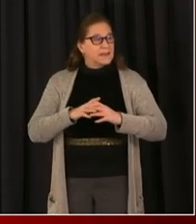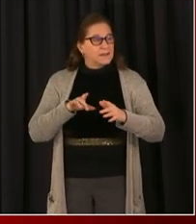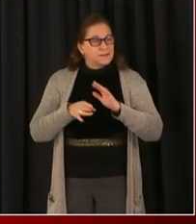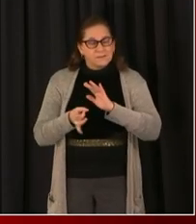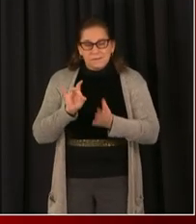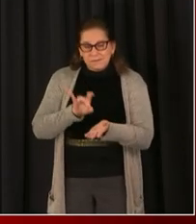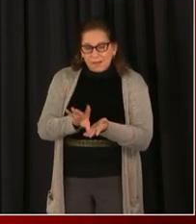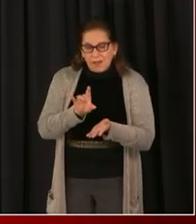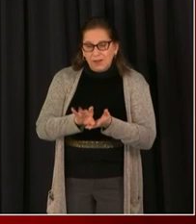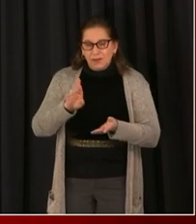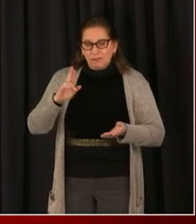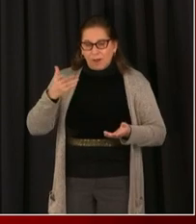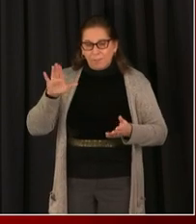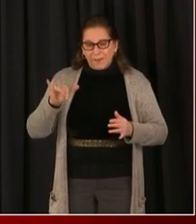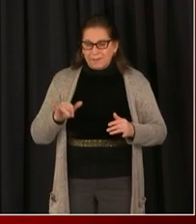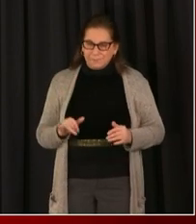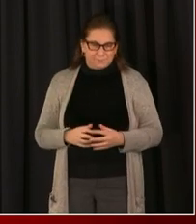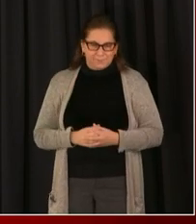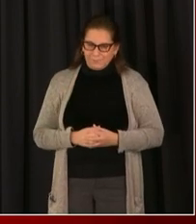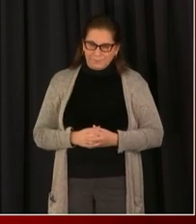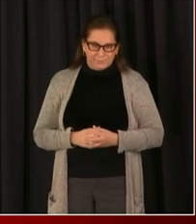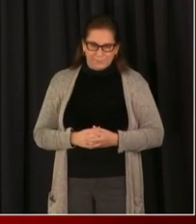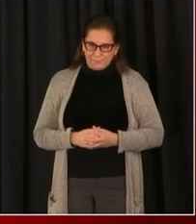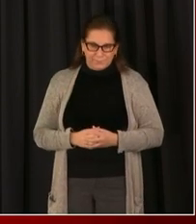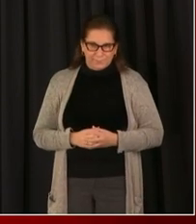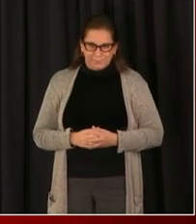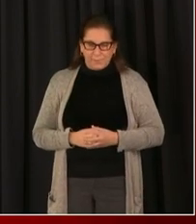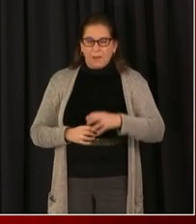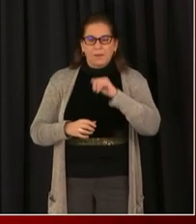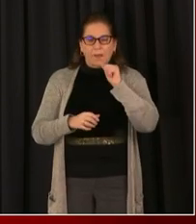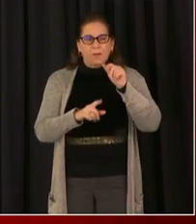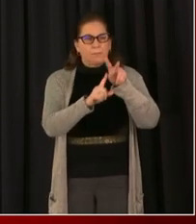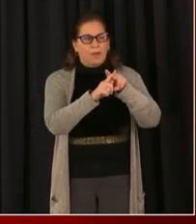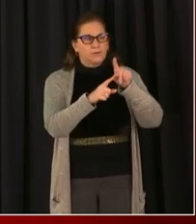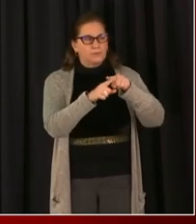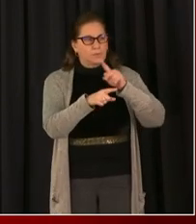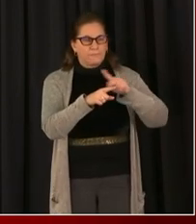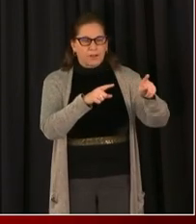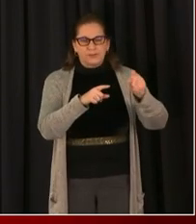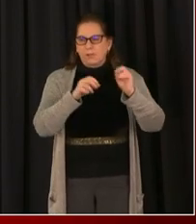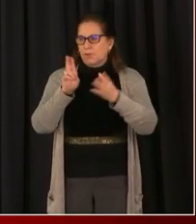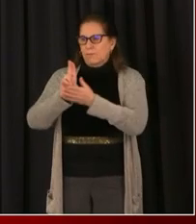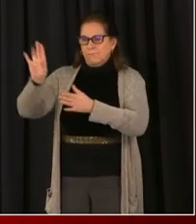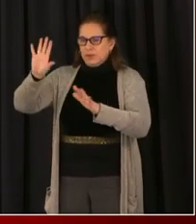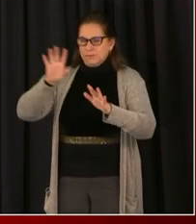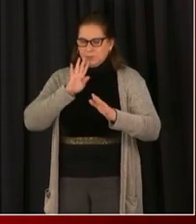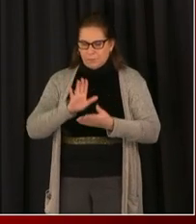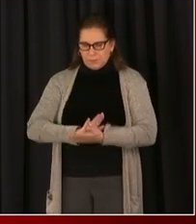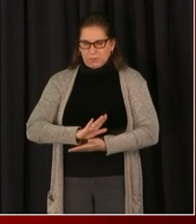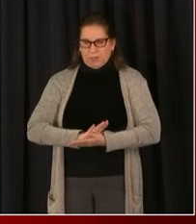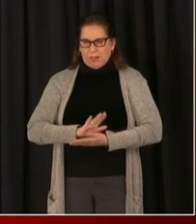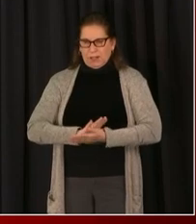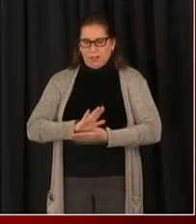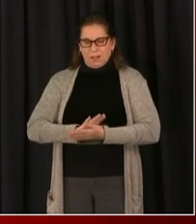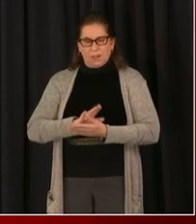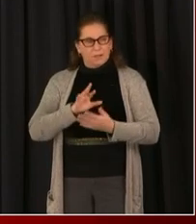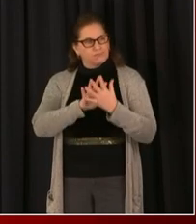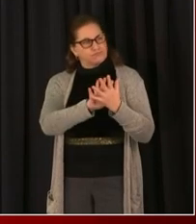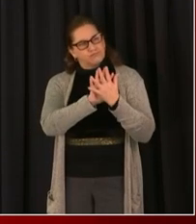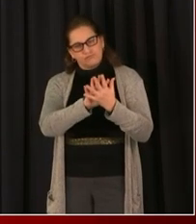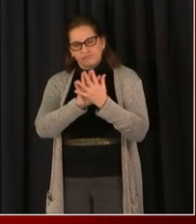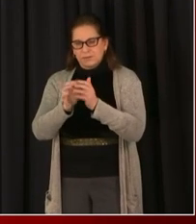leagues, which need to have approved health and safety plans. Next, you will see that we have broken